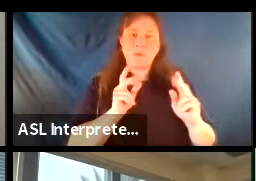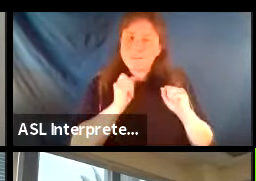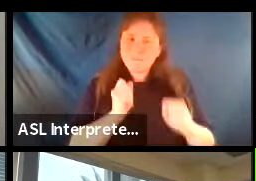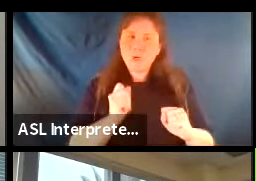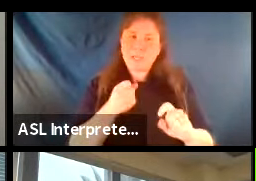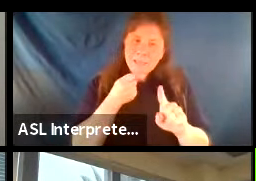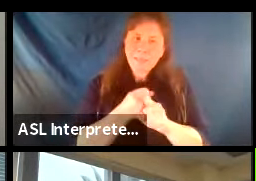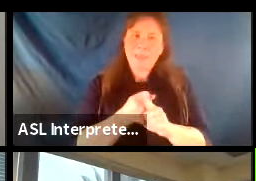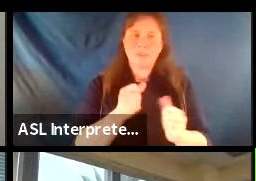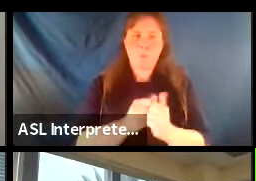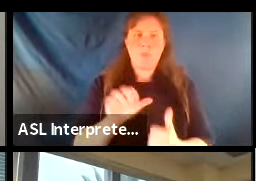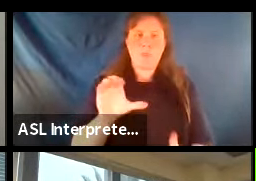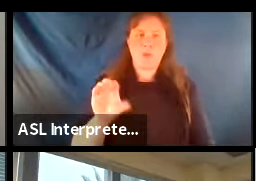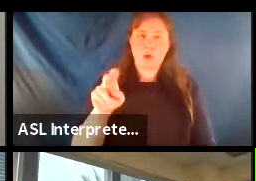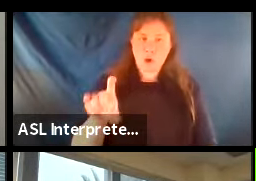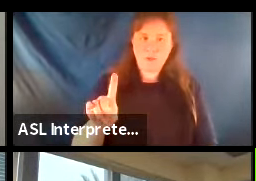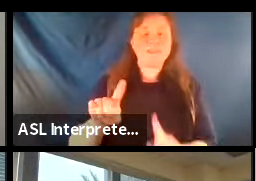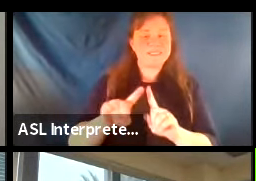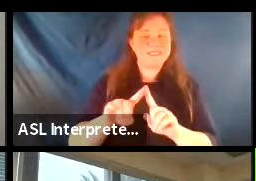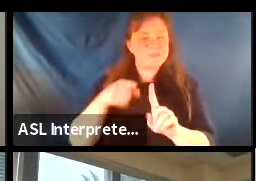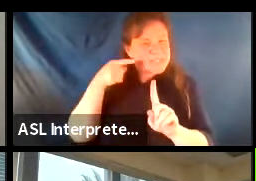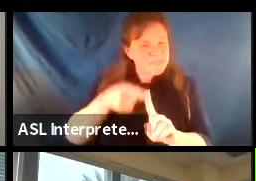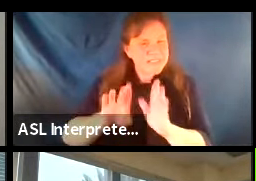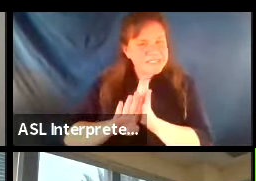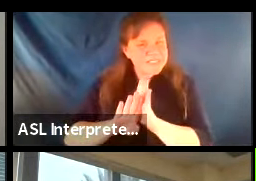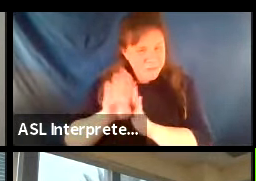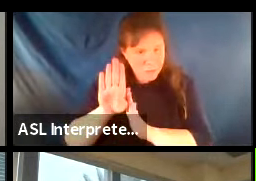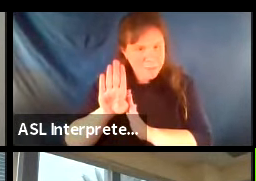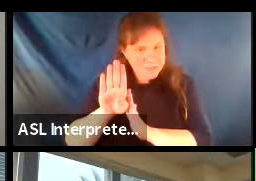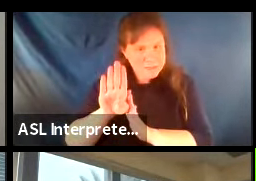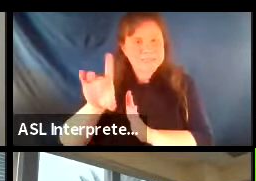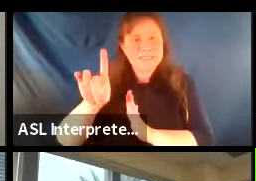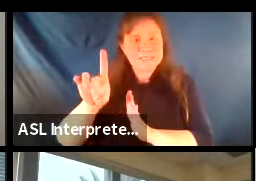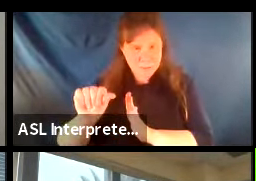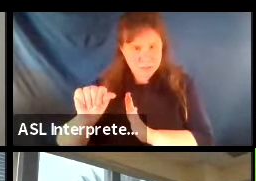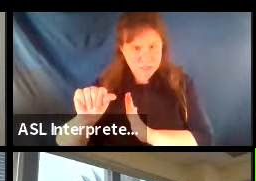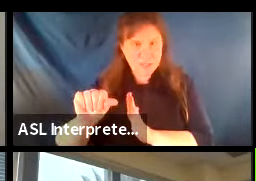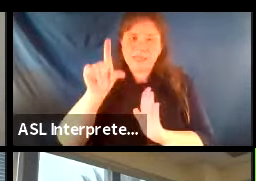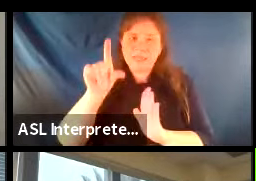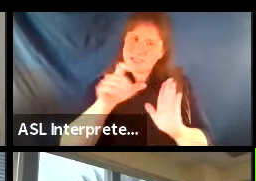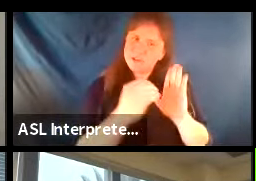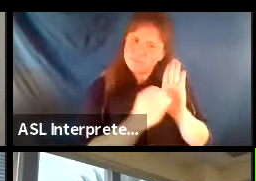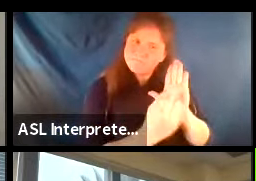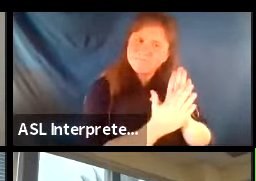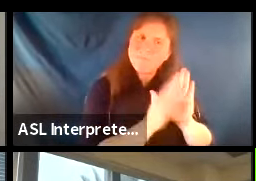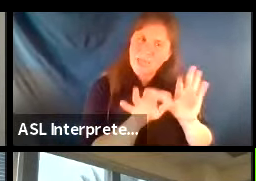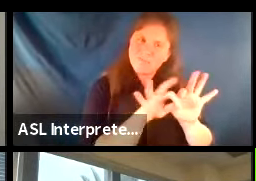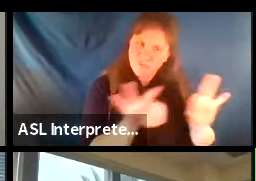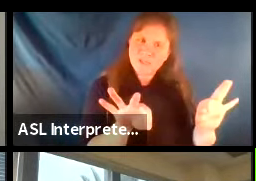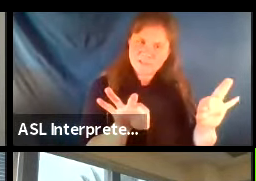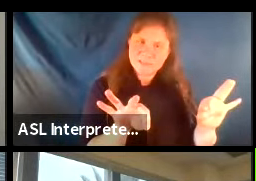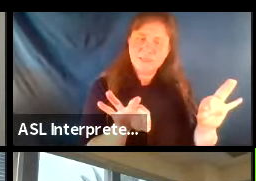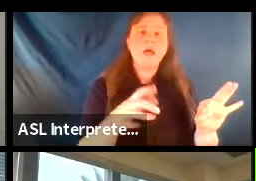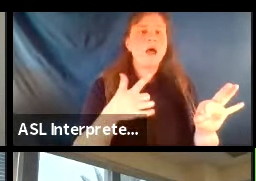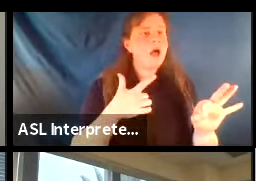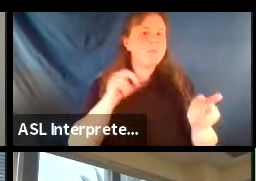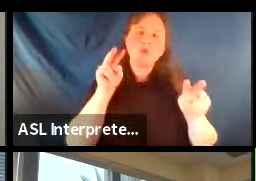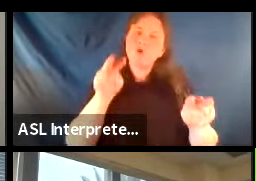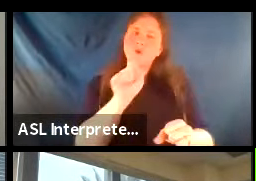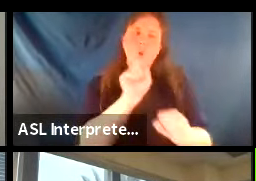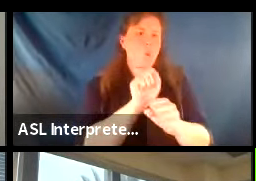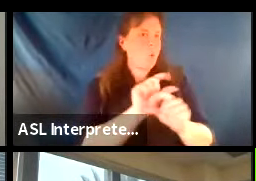But developmental disabilities specifically needs to be named. But I'm looking forward to the work groups where we can roll up our sleeves and figure out how to